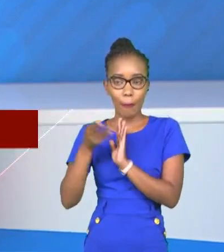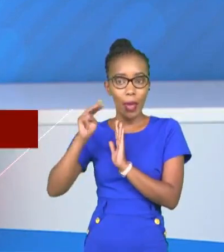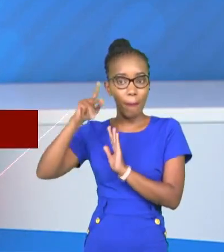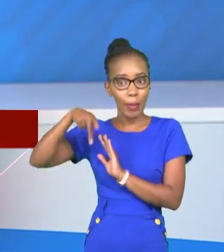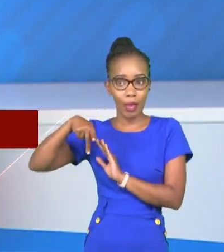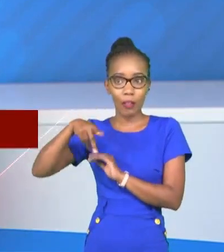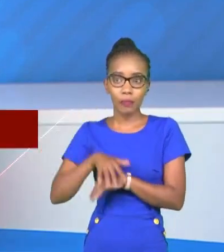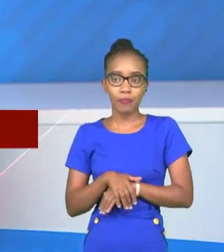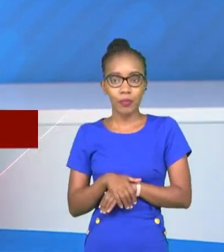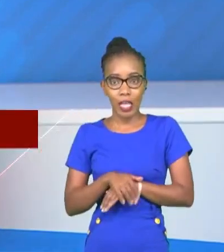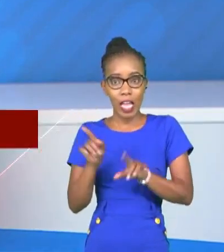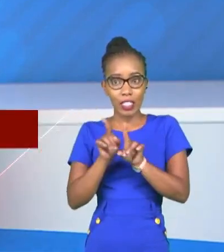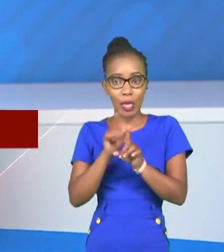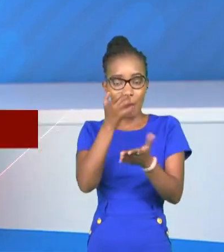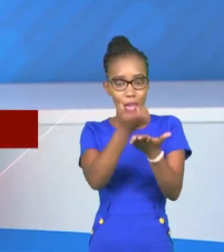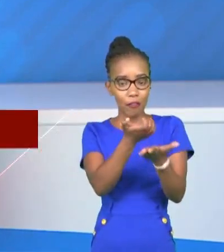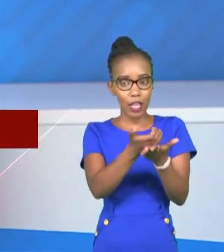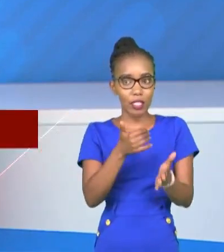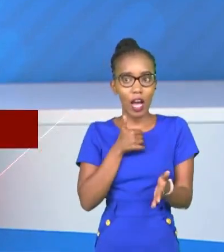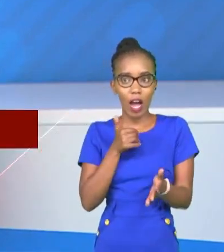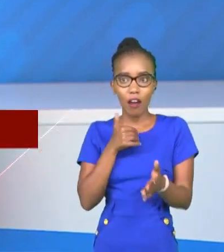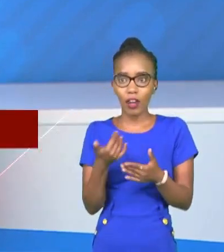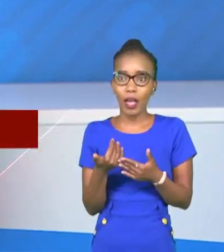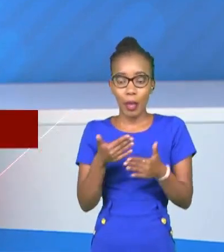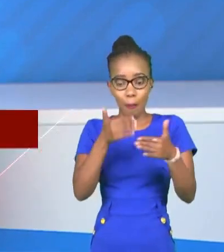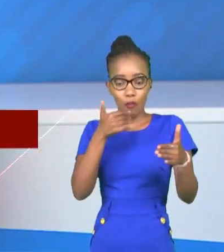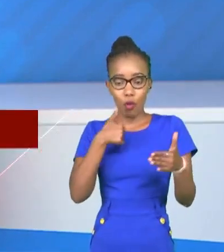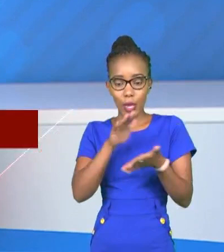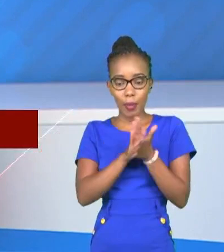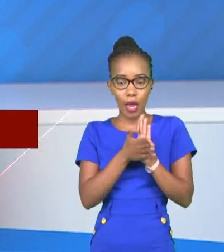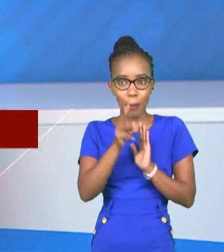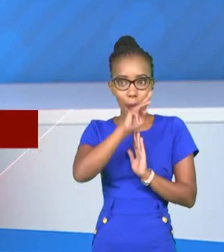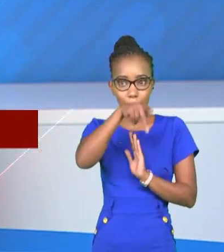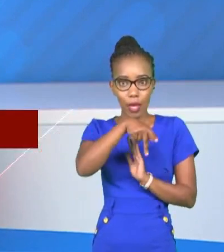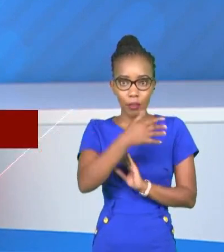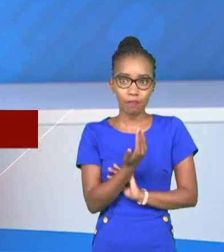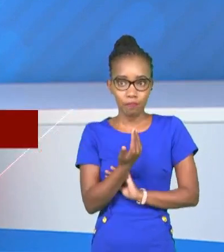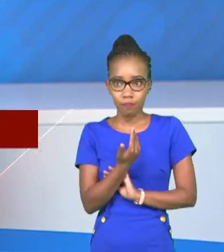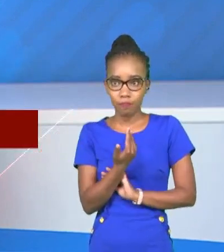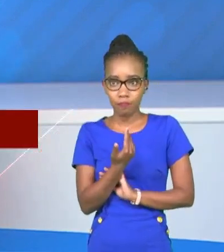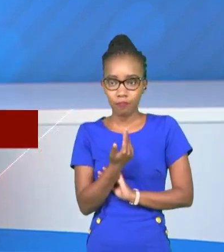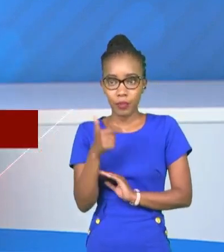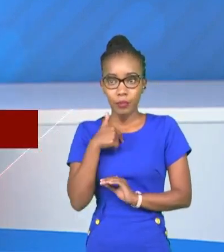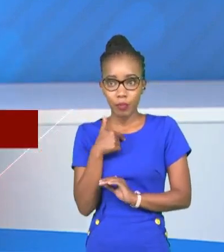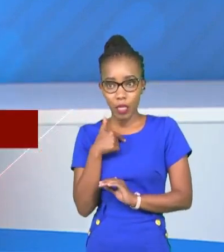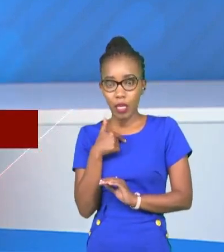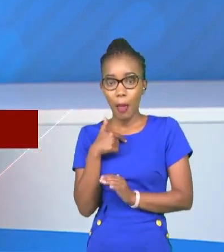will back my reasons with evidence. Yes. Before I become a member of parliament, I used to do business in Kibera slum.